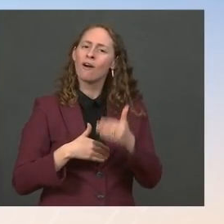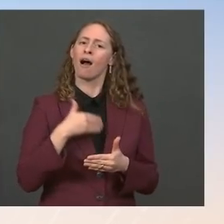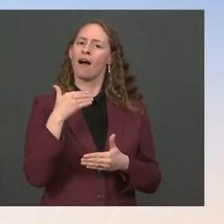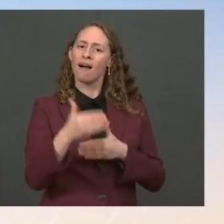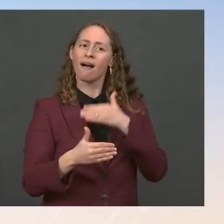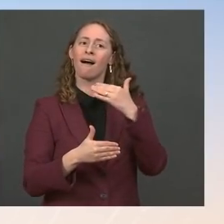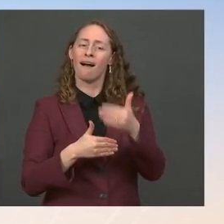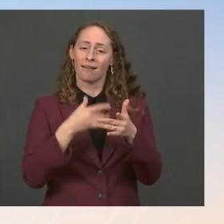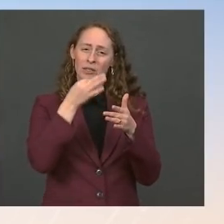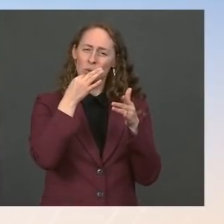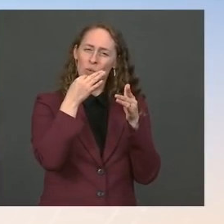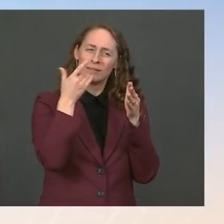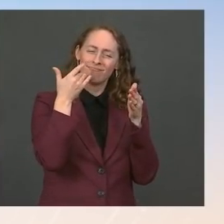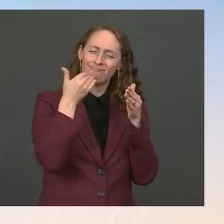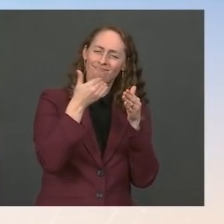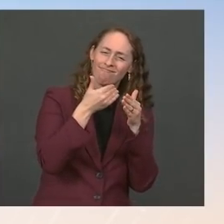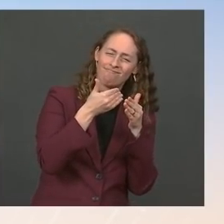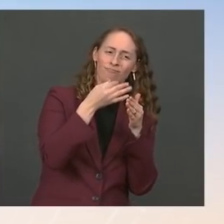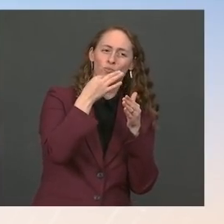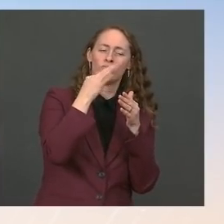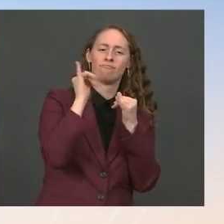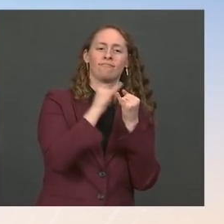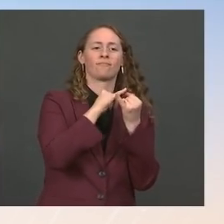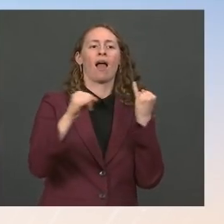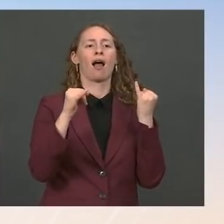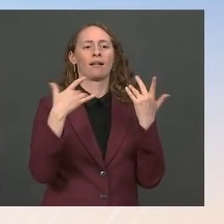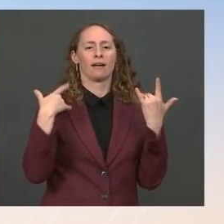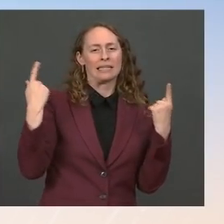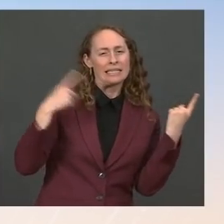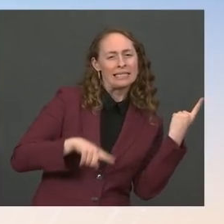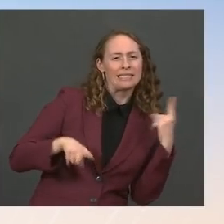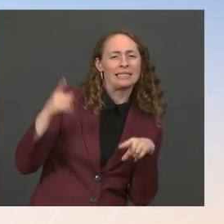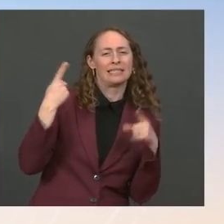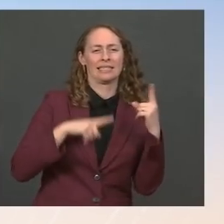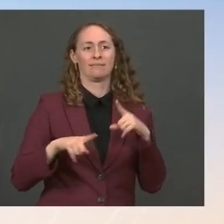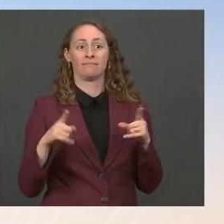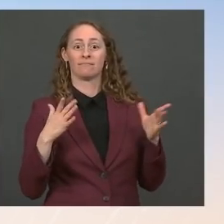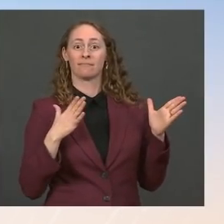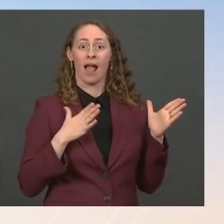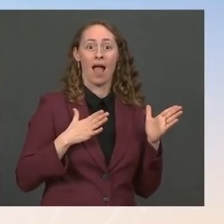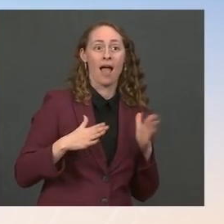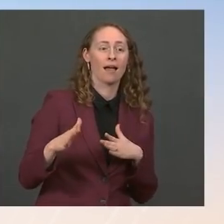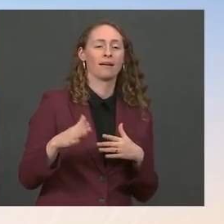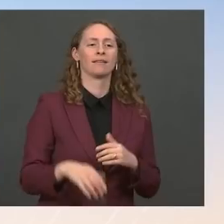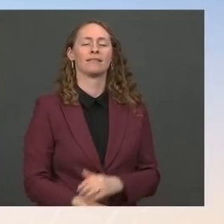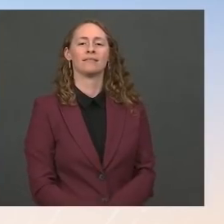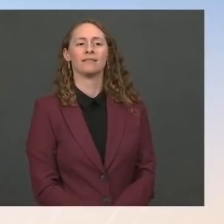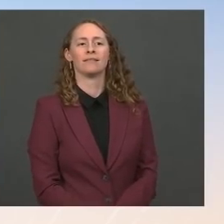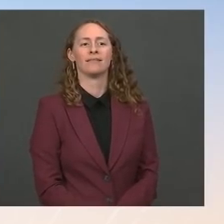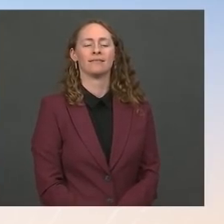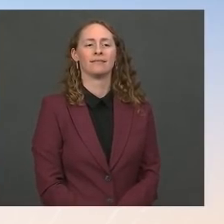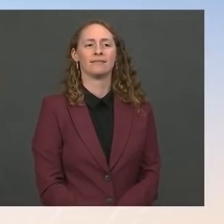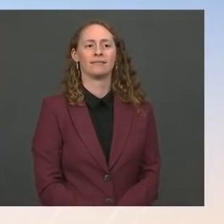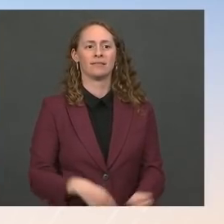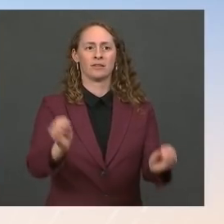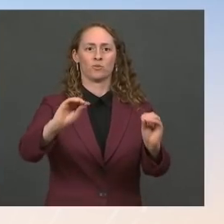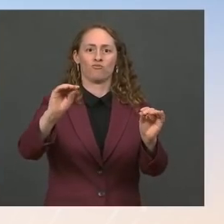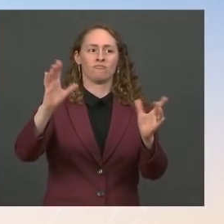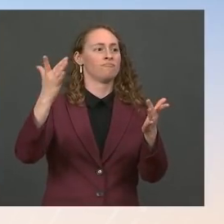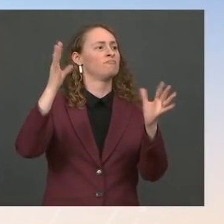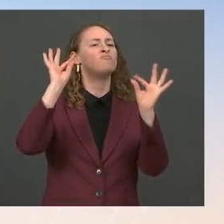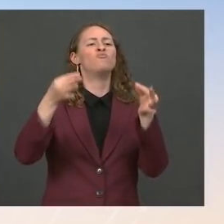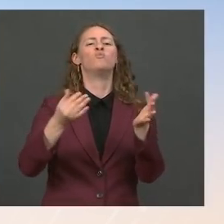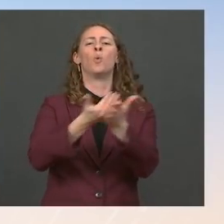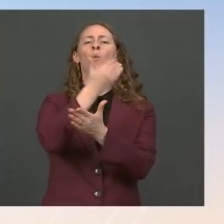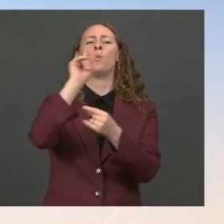final stages here. We're working to get agreement on a path forward. We're making progress on that. I'm not going to set new deadlines. I understand why you guys want